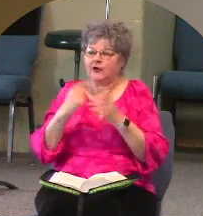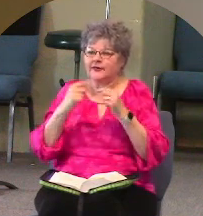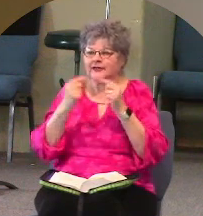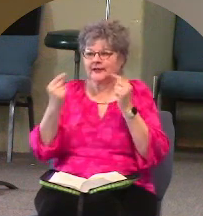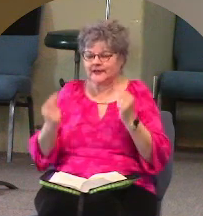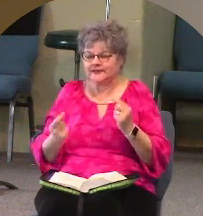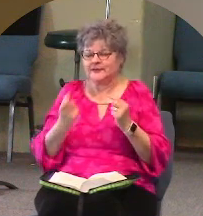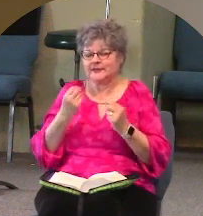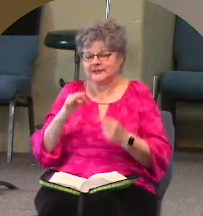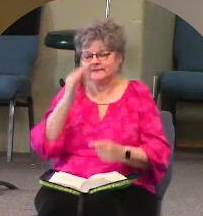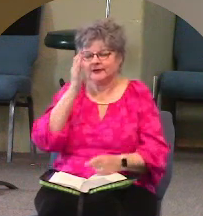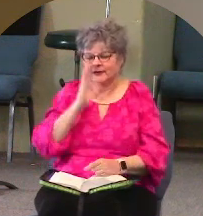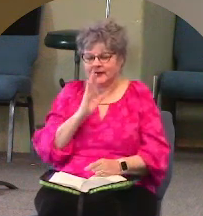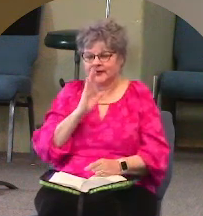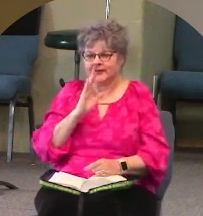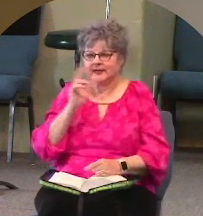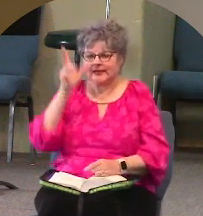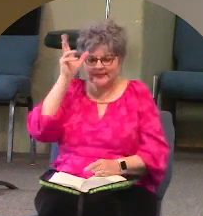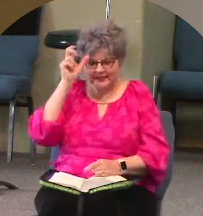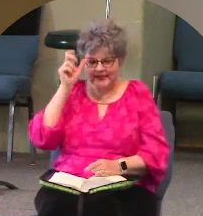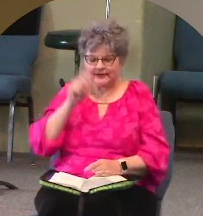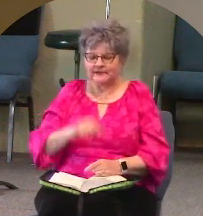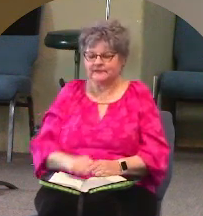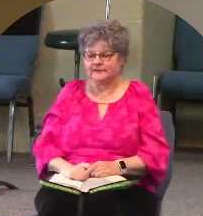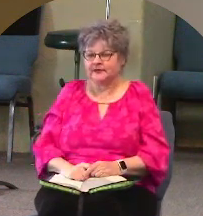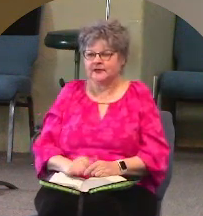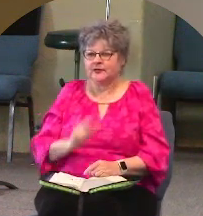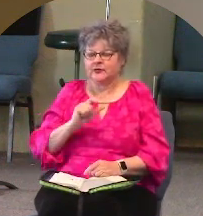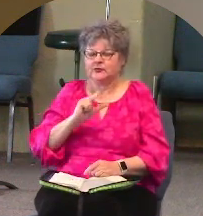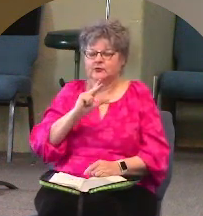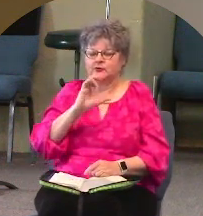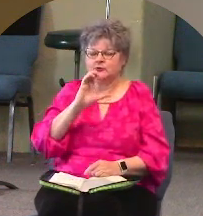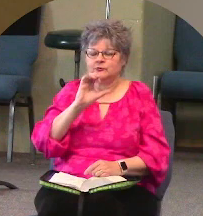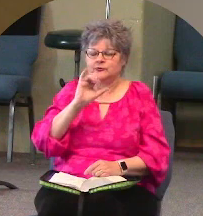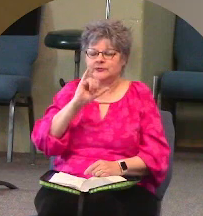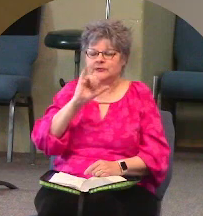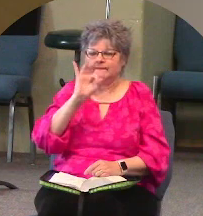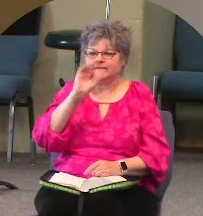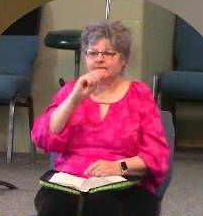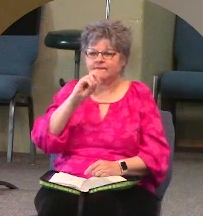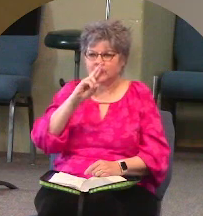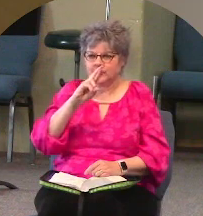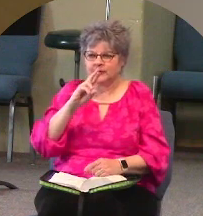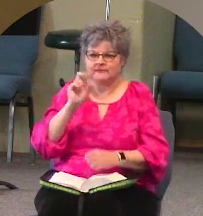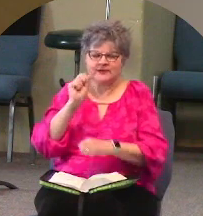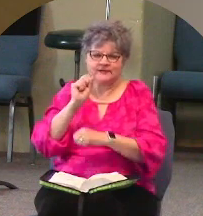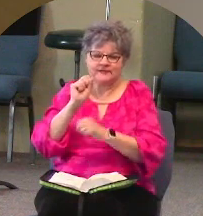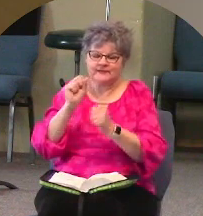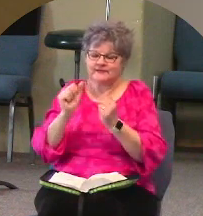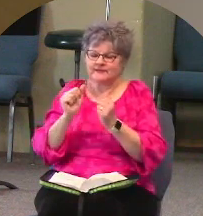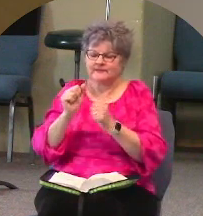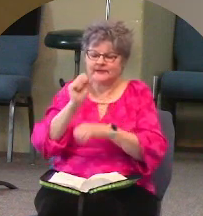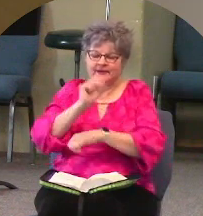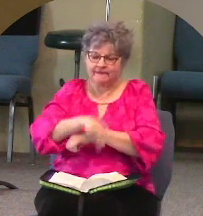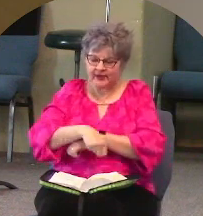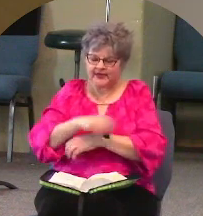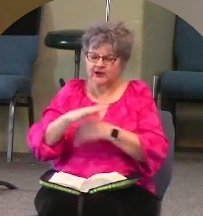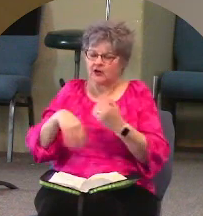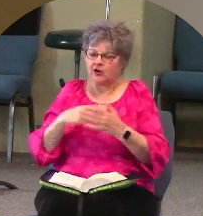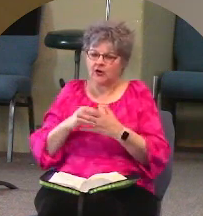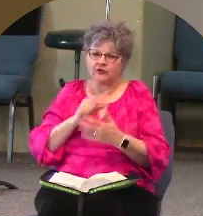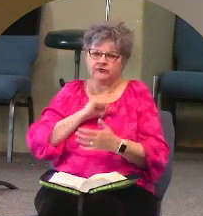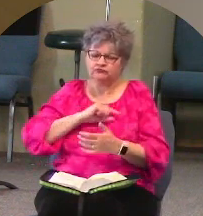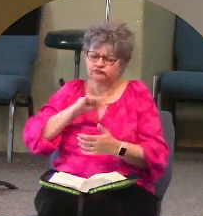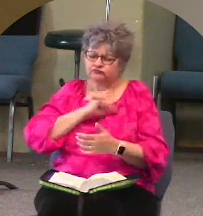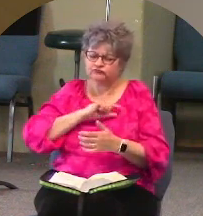God. Satan, Lucifer. Defeated. All the guilt, all the shame,